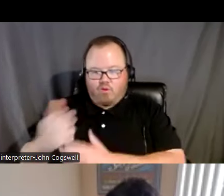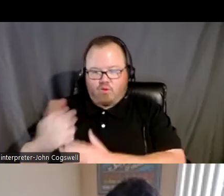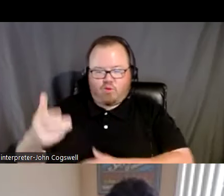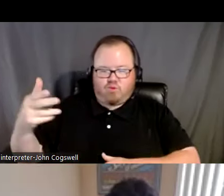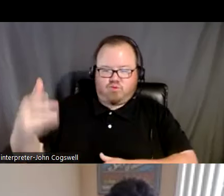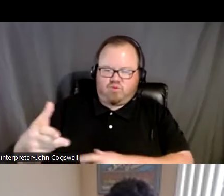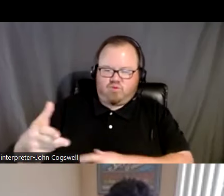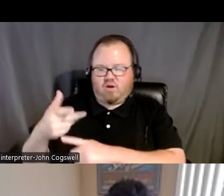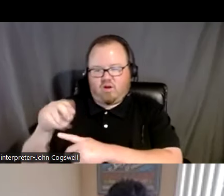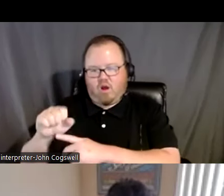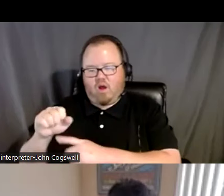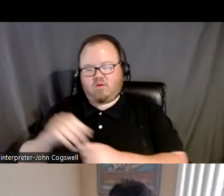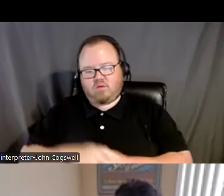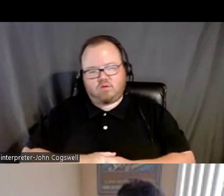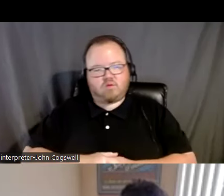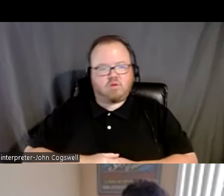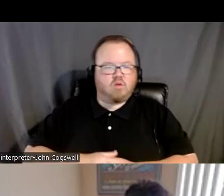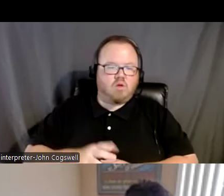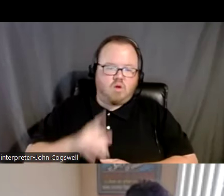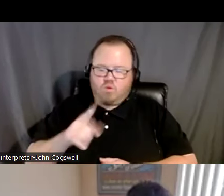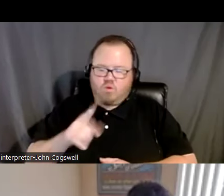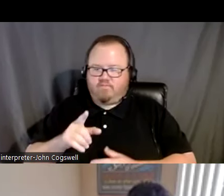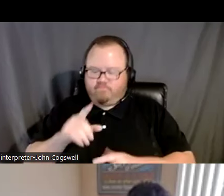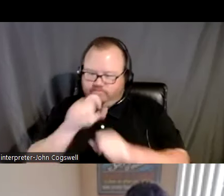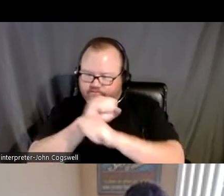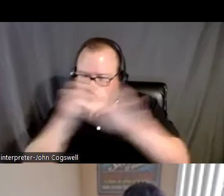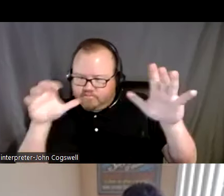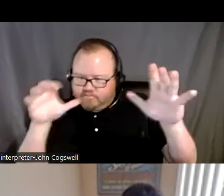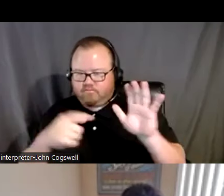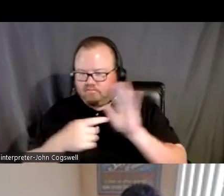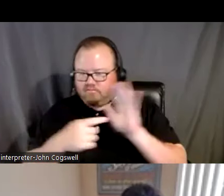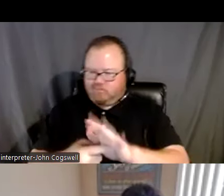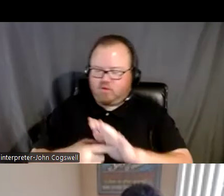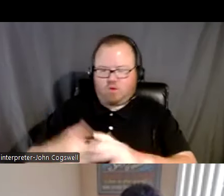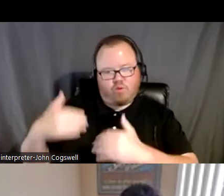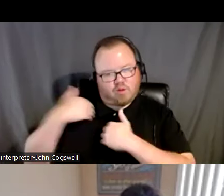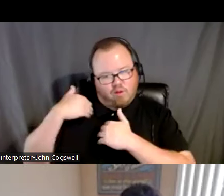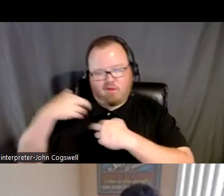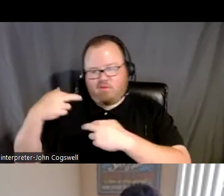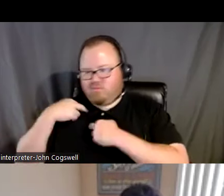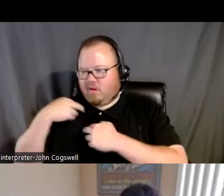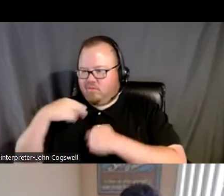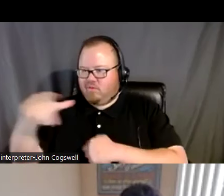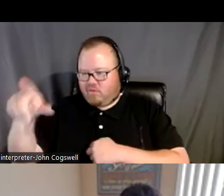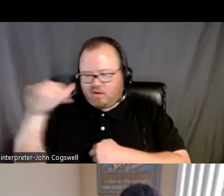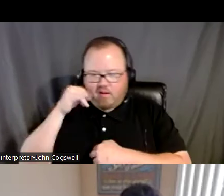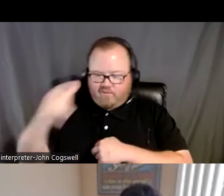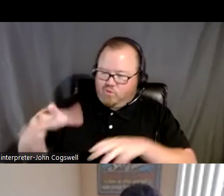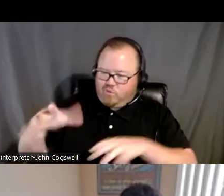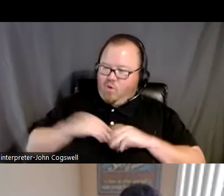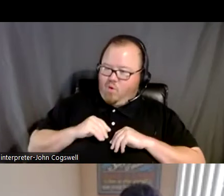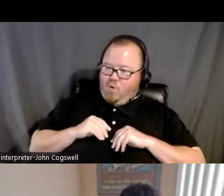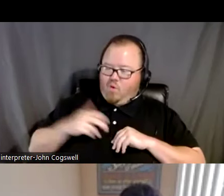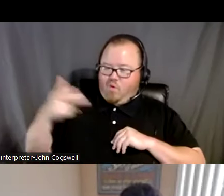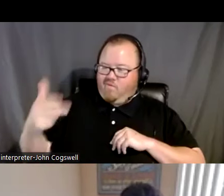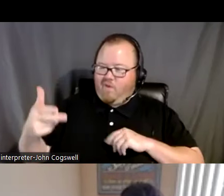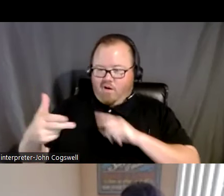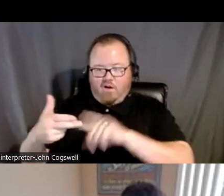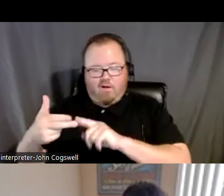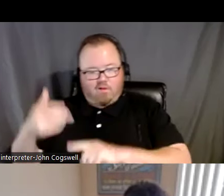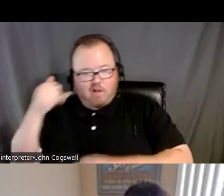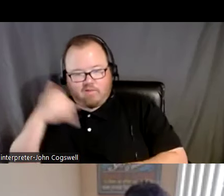them. And really emphasizing this as a responsibility and accountability. If you are going to be a firearm owner, acknowledging